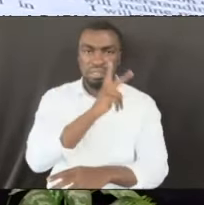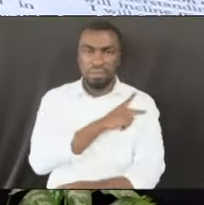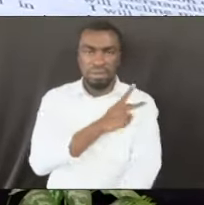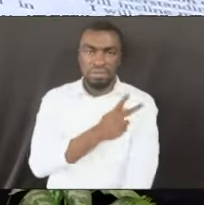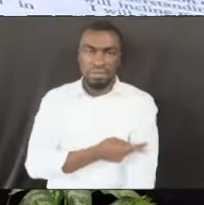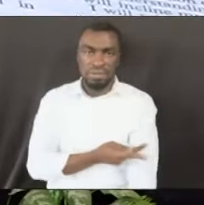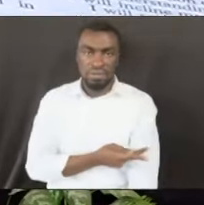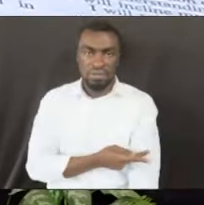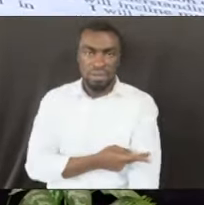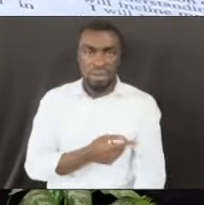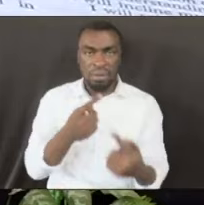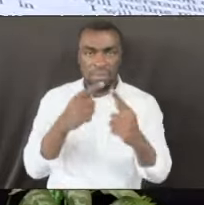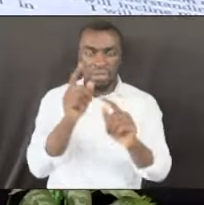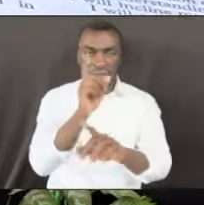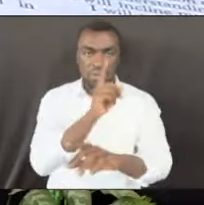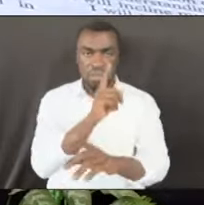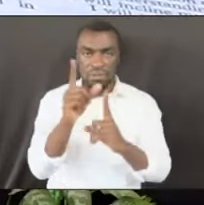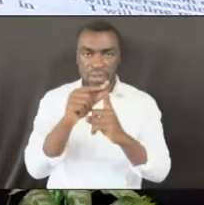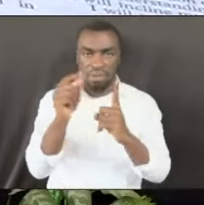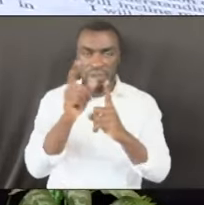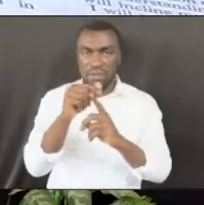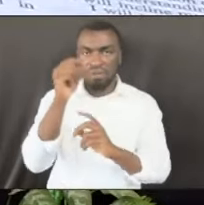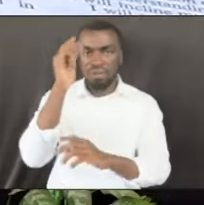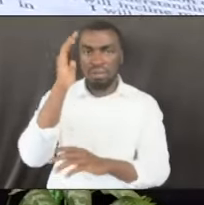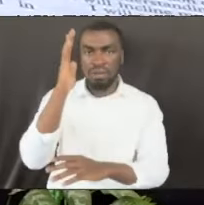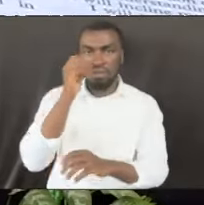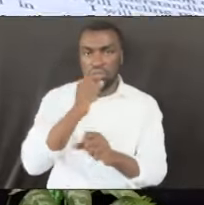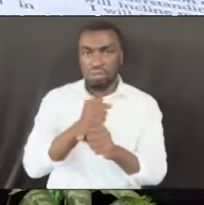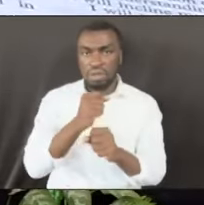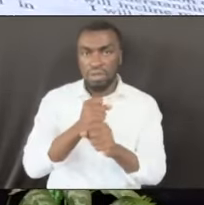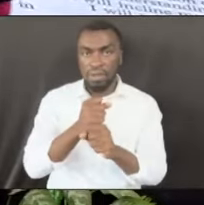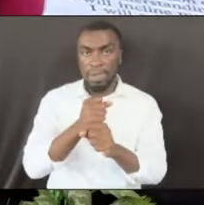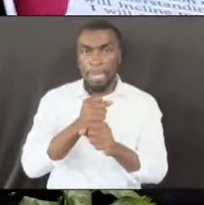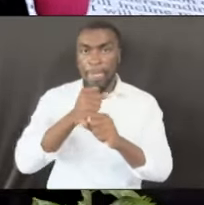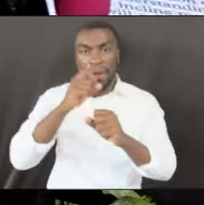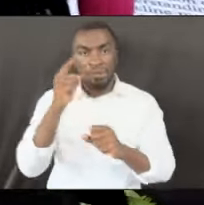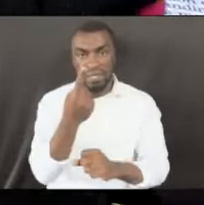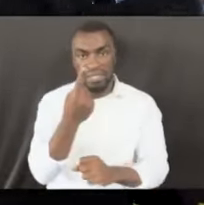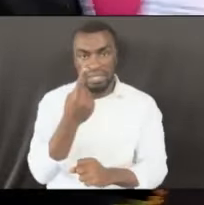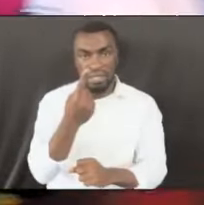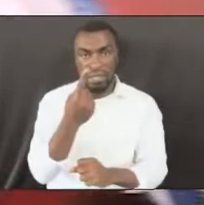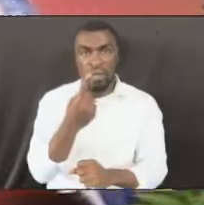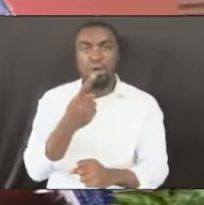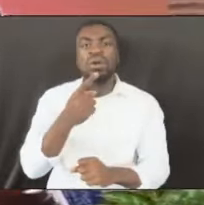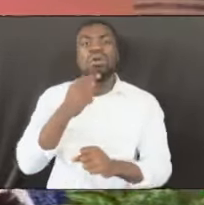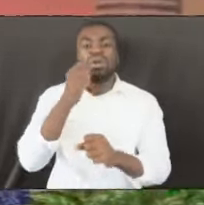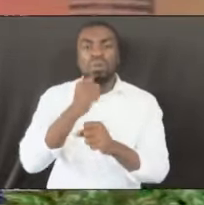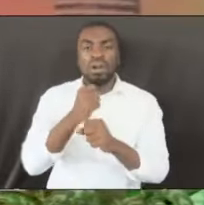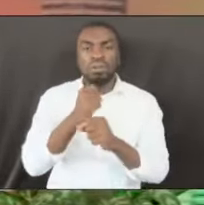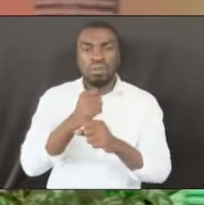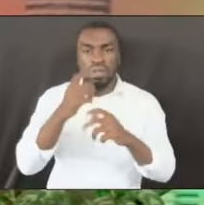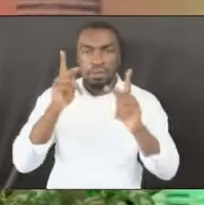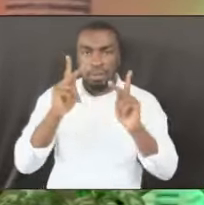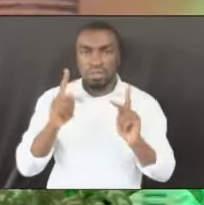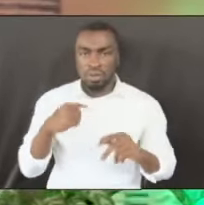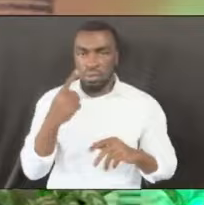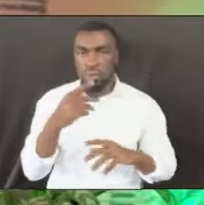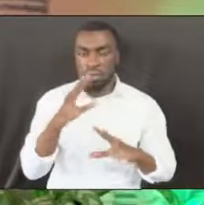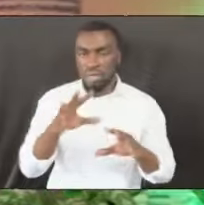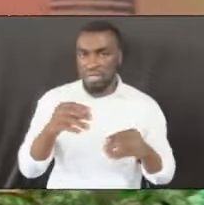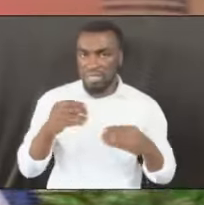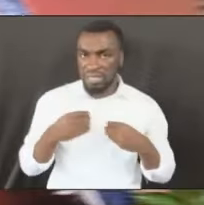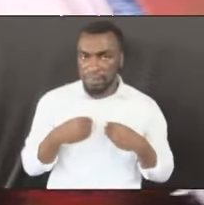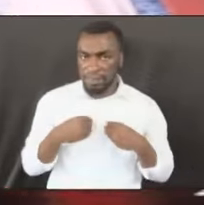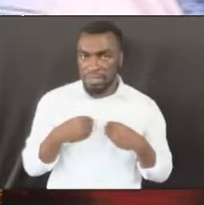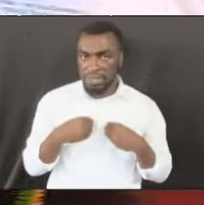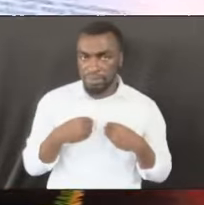But for the word of God to work, first of all, it had to work to the one proclaiming it. If you remember what I